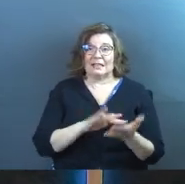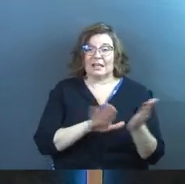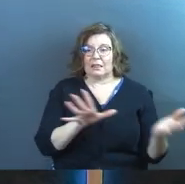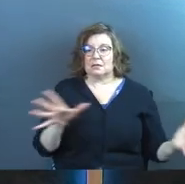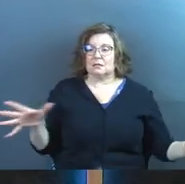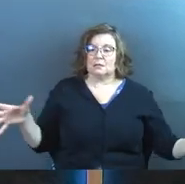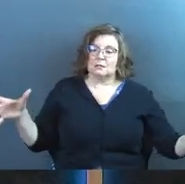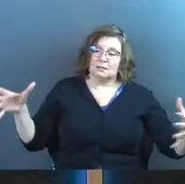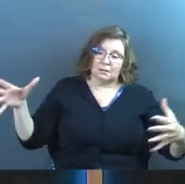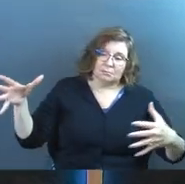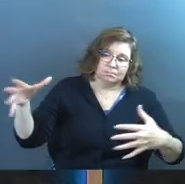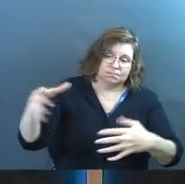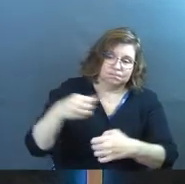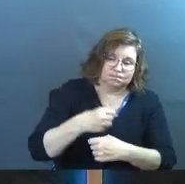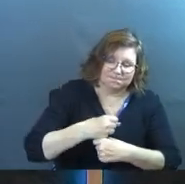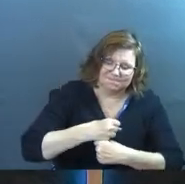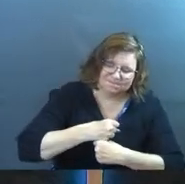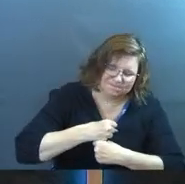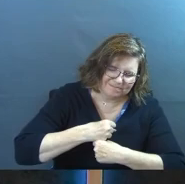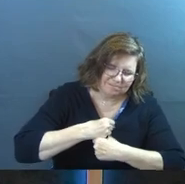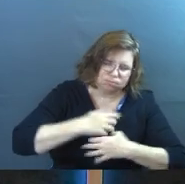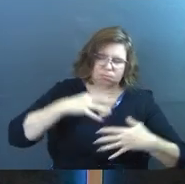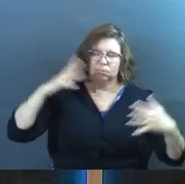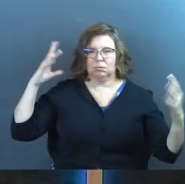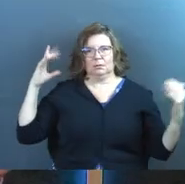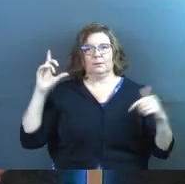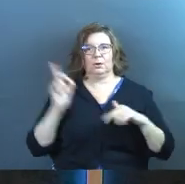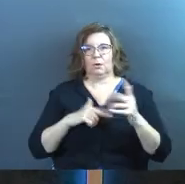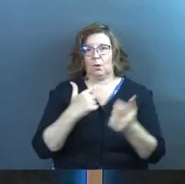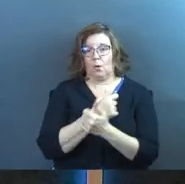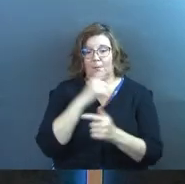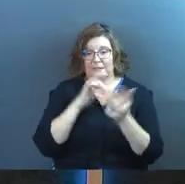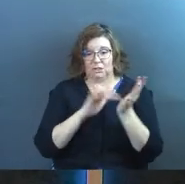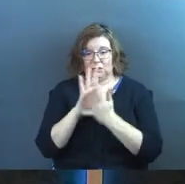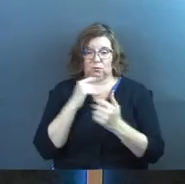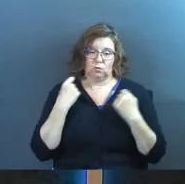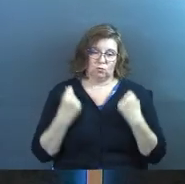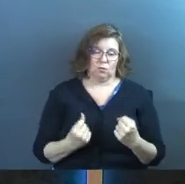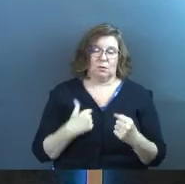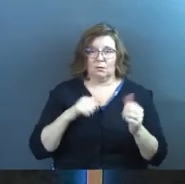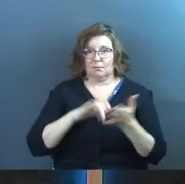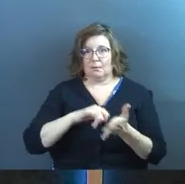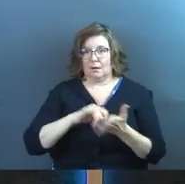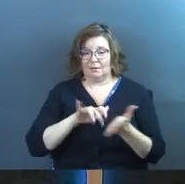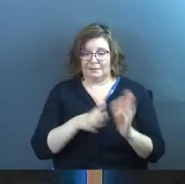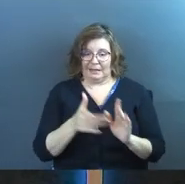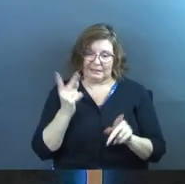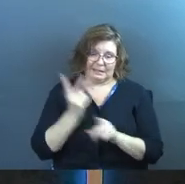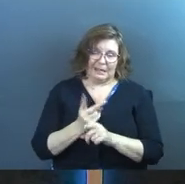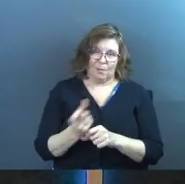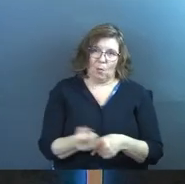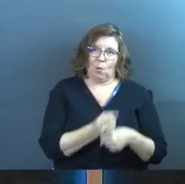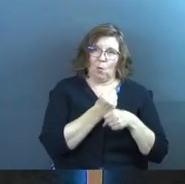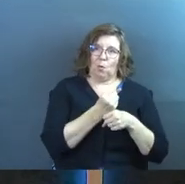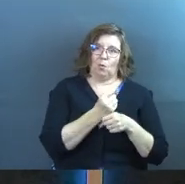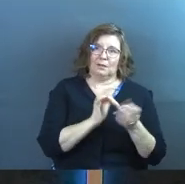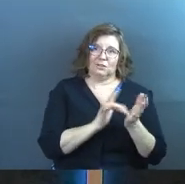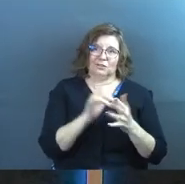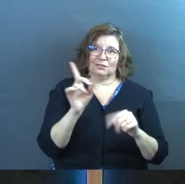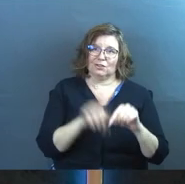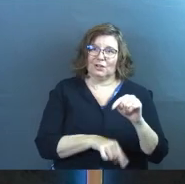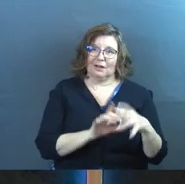arms around Jesus, but couldn't hold on to him because Jesus was too strong. It was impossible for death to keep its hold on